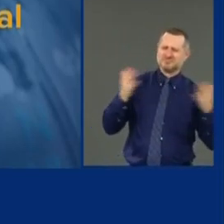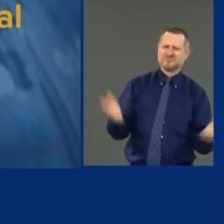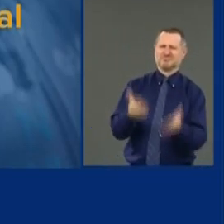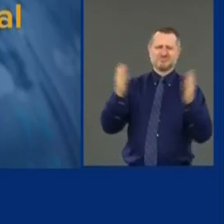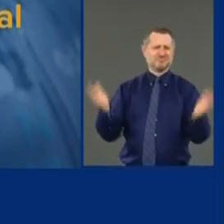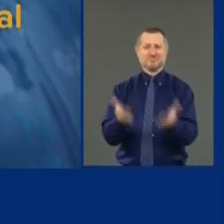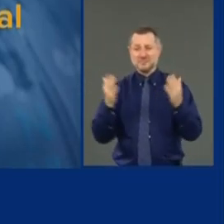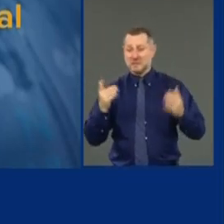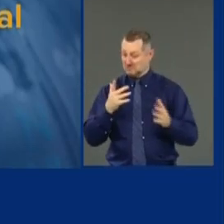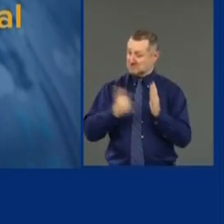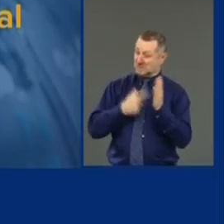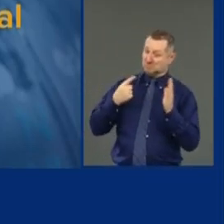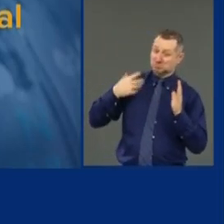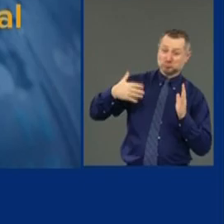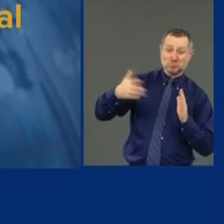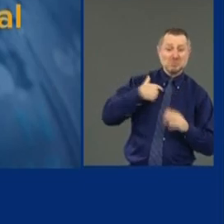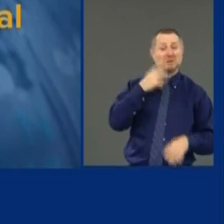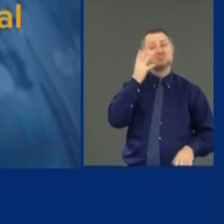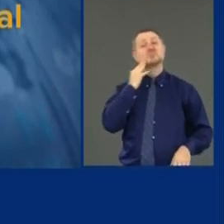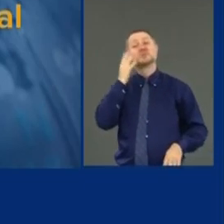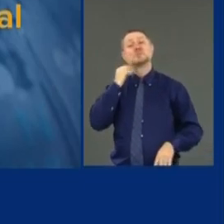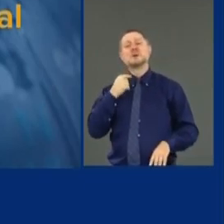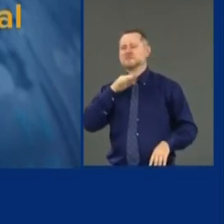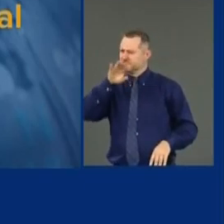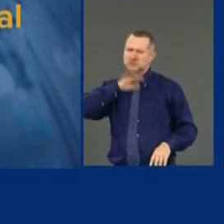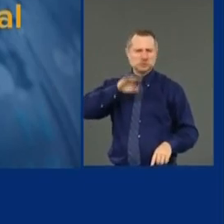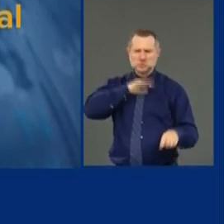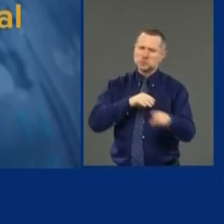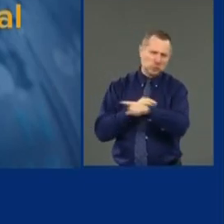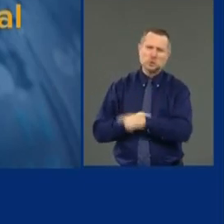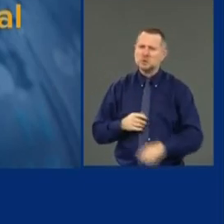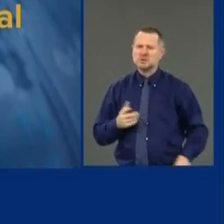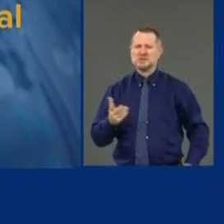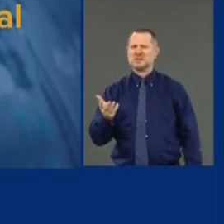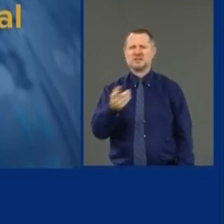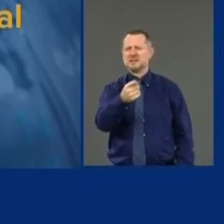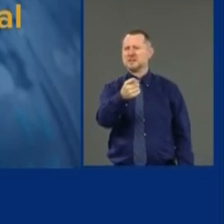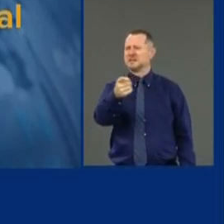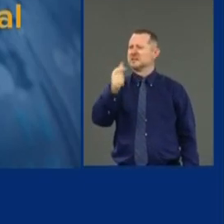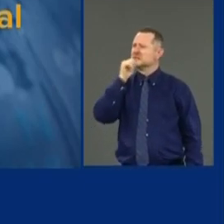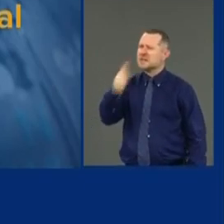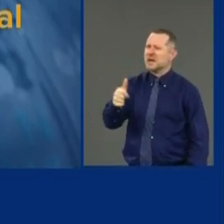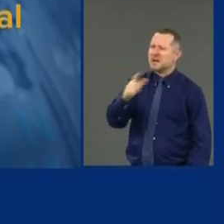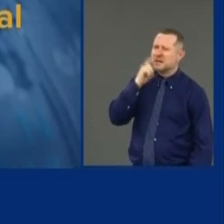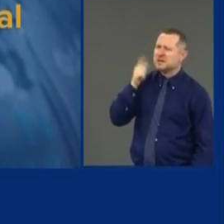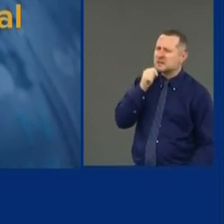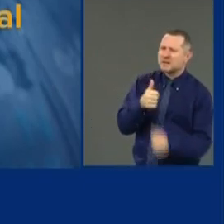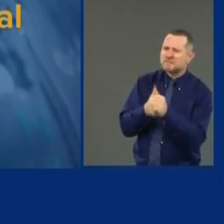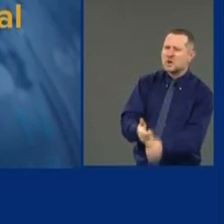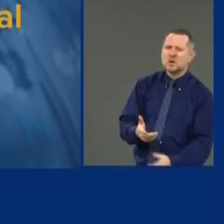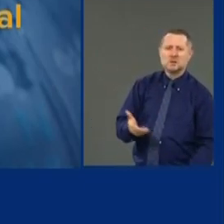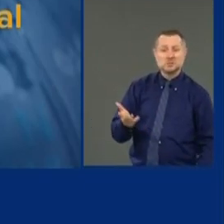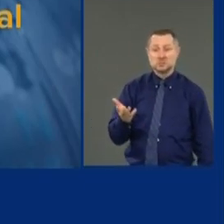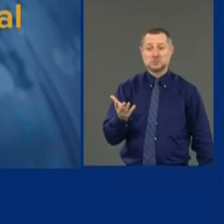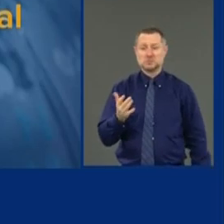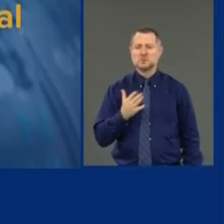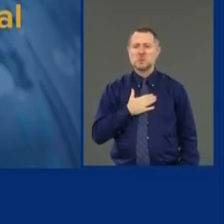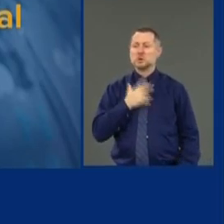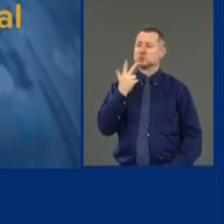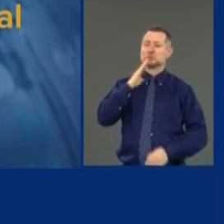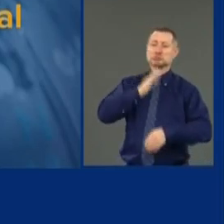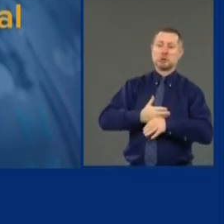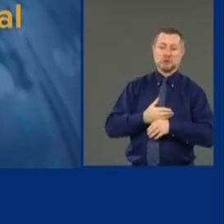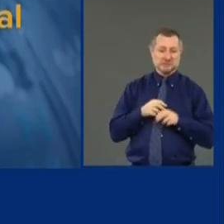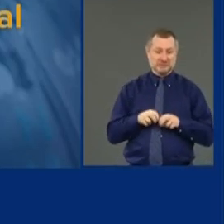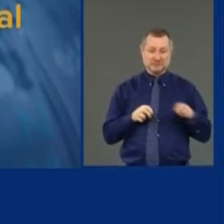been frustrated that not everybody seems to get it. I have my three girls at home, as you know.